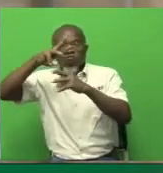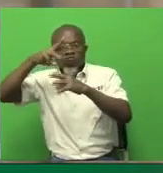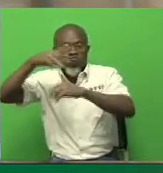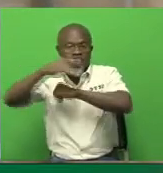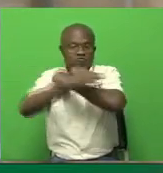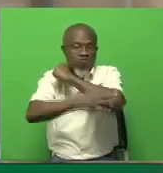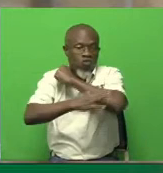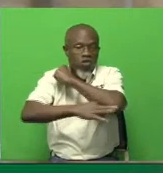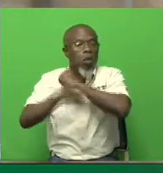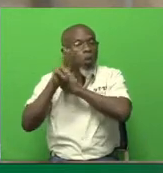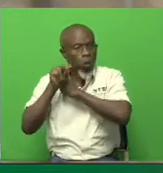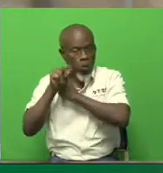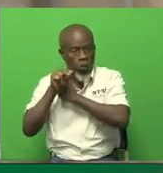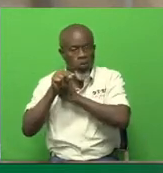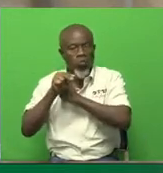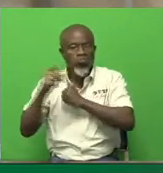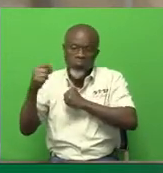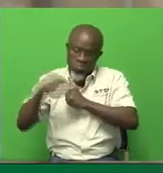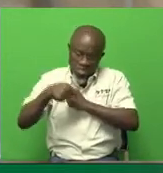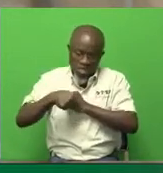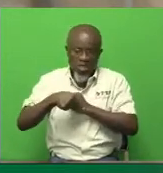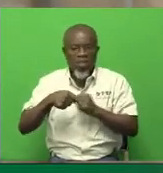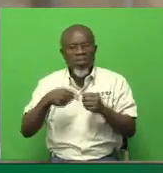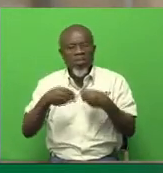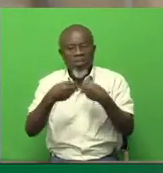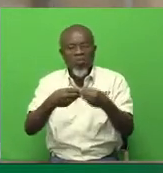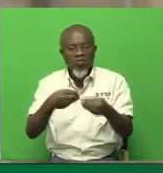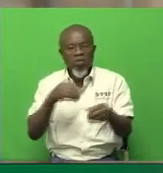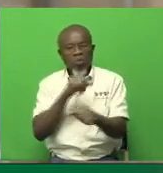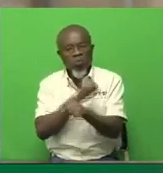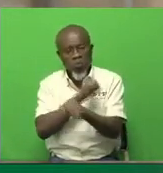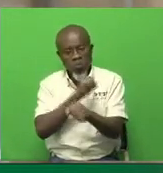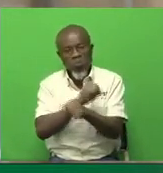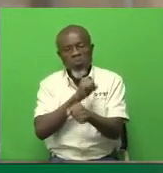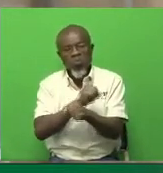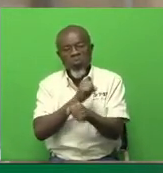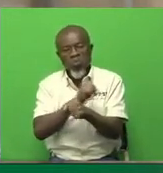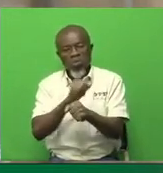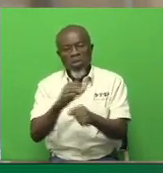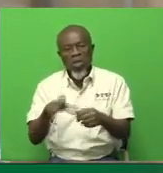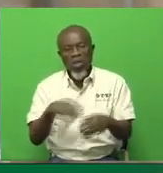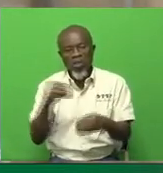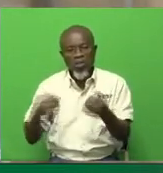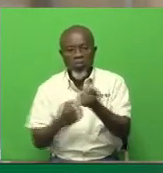their products to the region and to The Wider world I am very proud of them